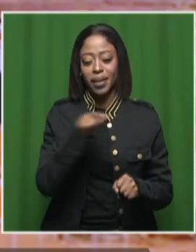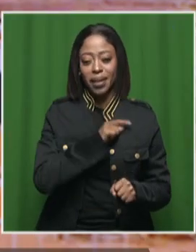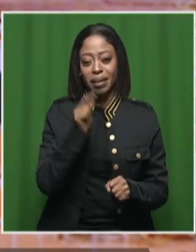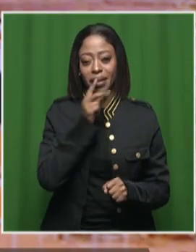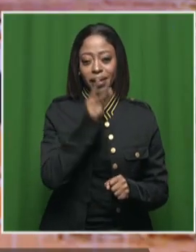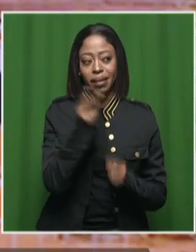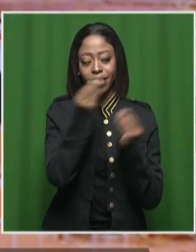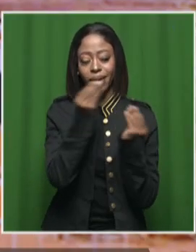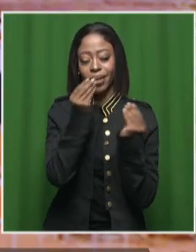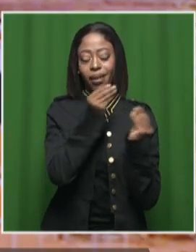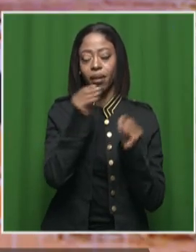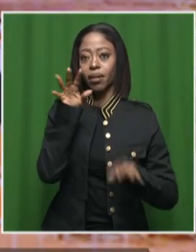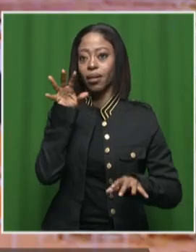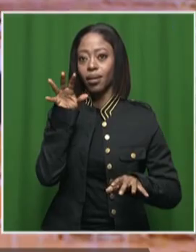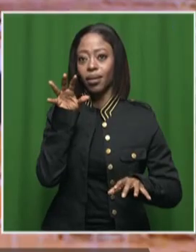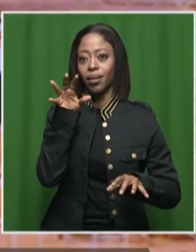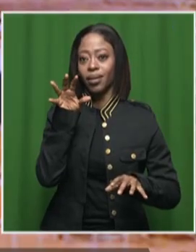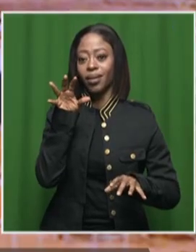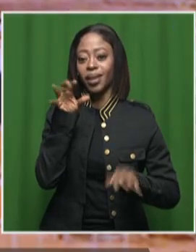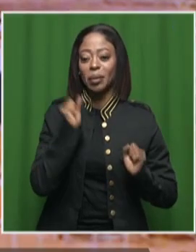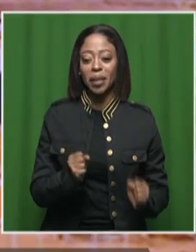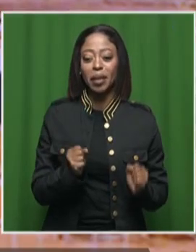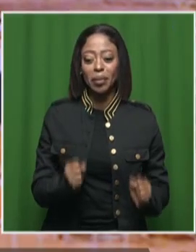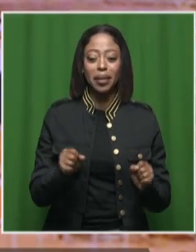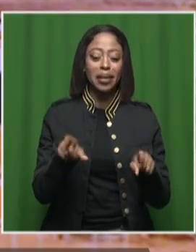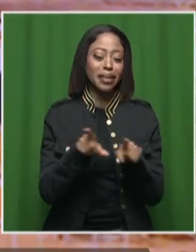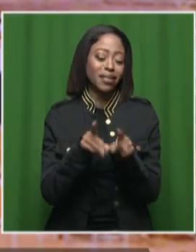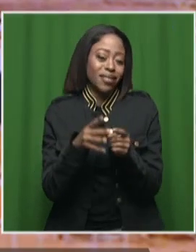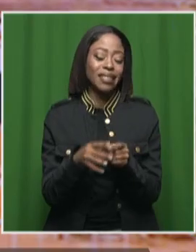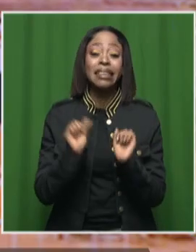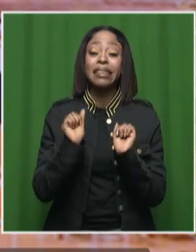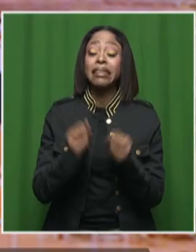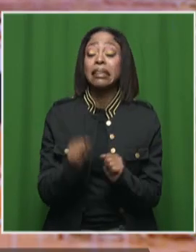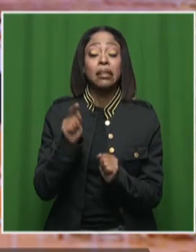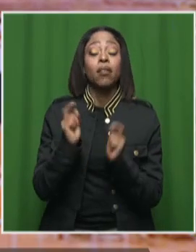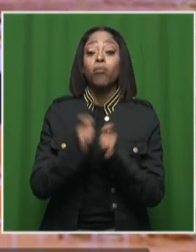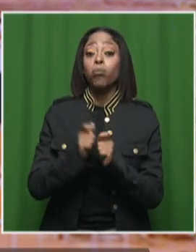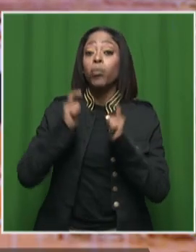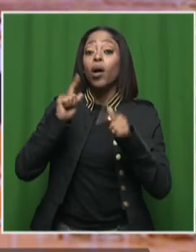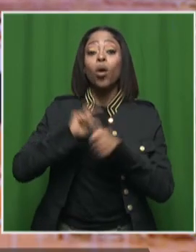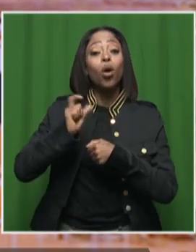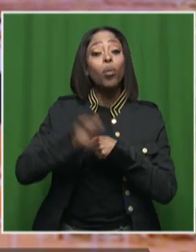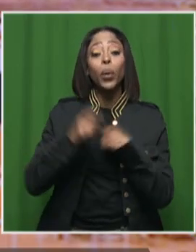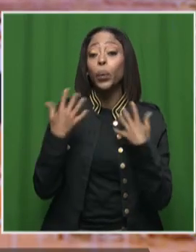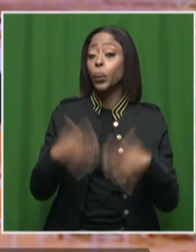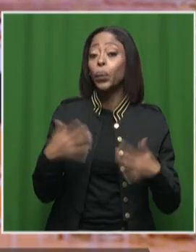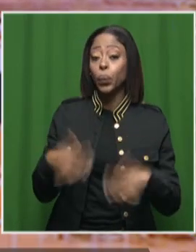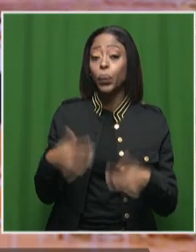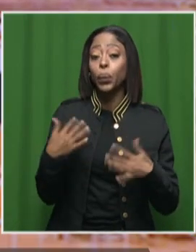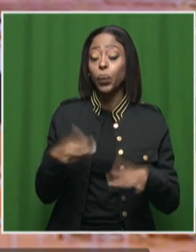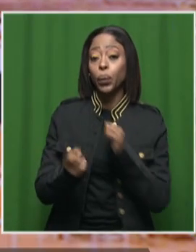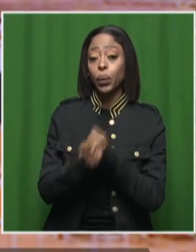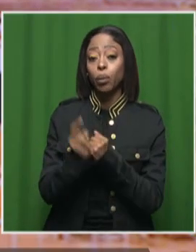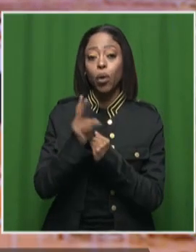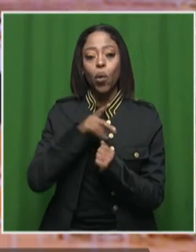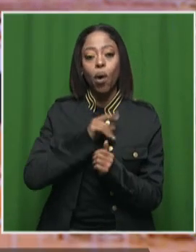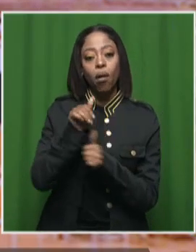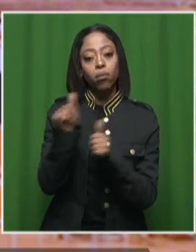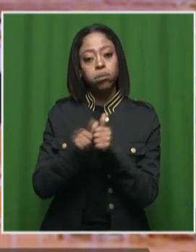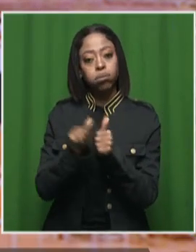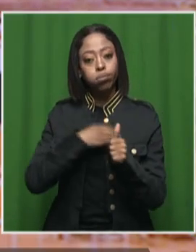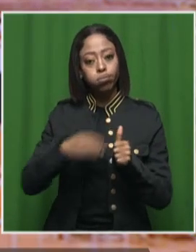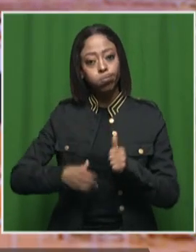corner of my eye. It still is frozen there. But this is it's a big conference that'll be brought together. And as we have said, the Deputy